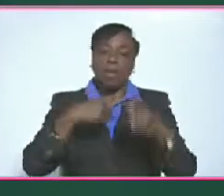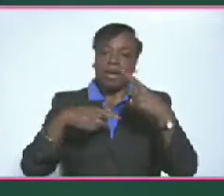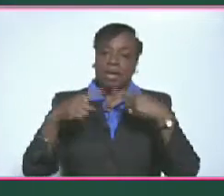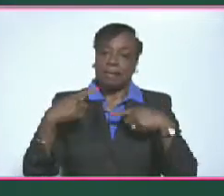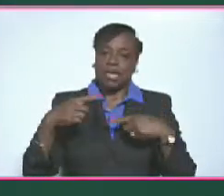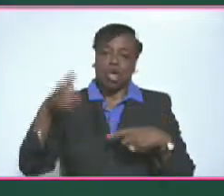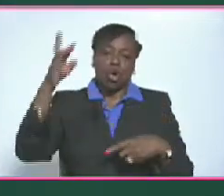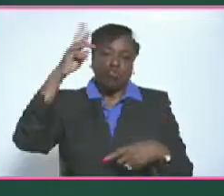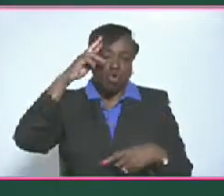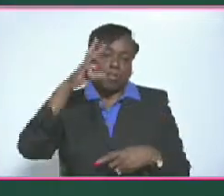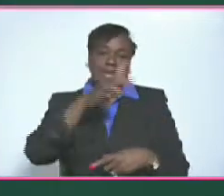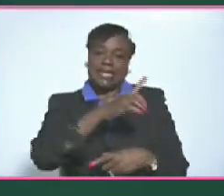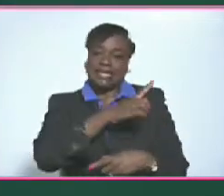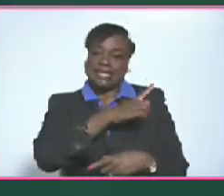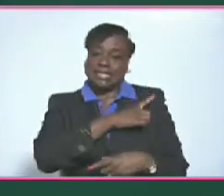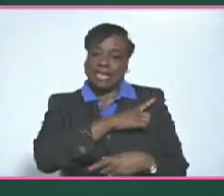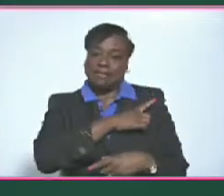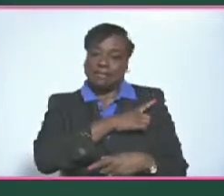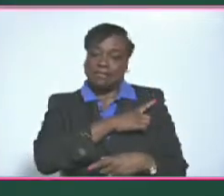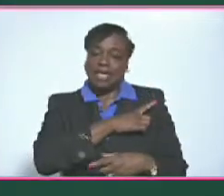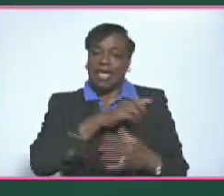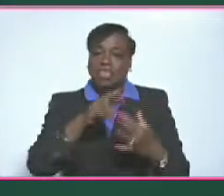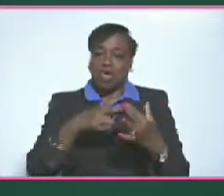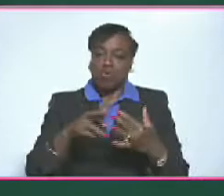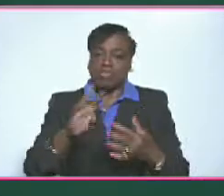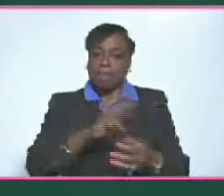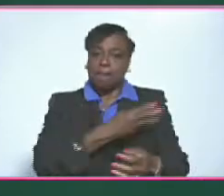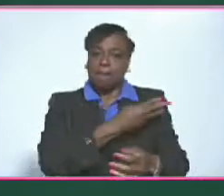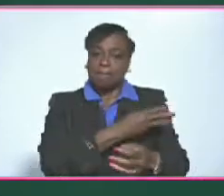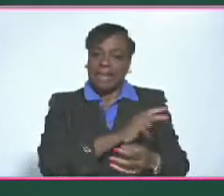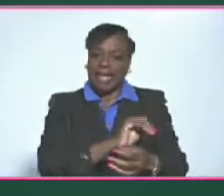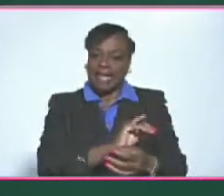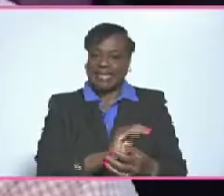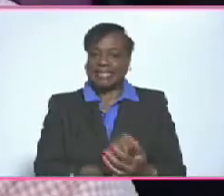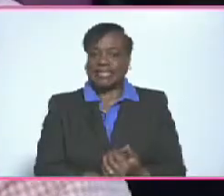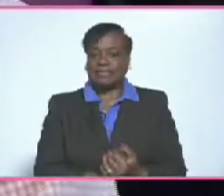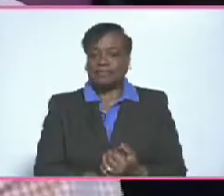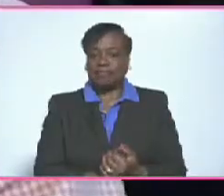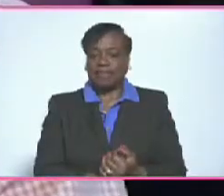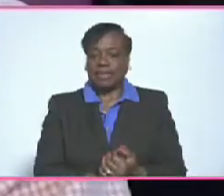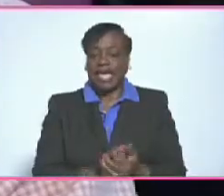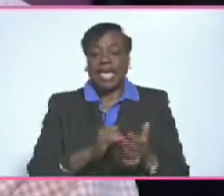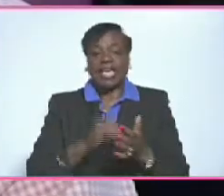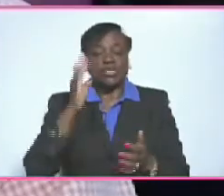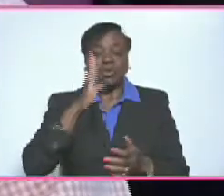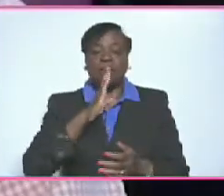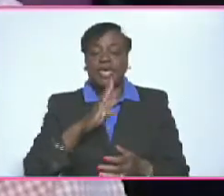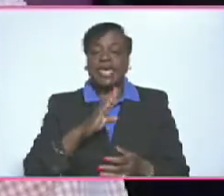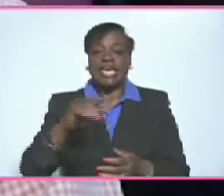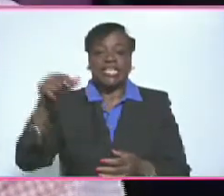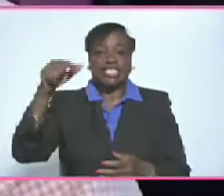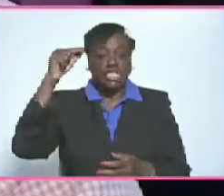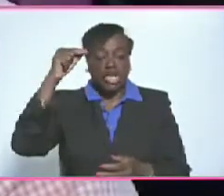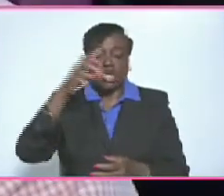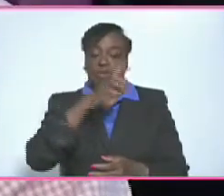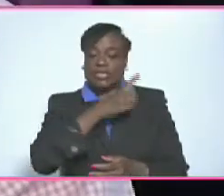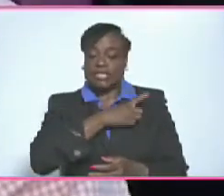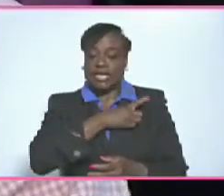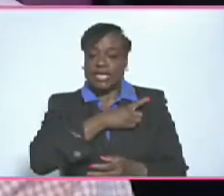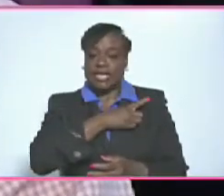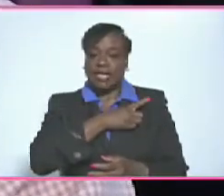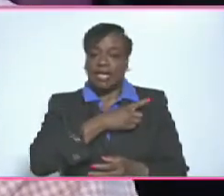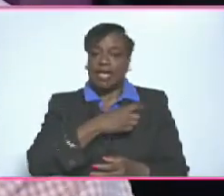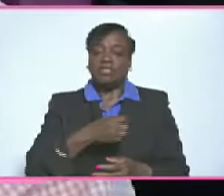Ruben Delavo just a few minutes ago, and he shares with us what you should expect. It's going to be JNOD. I think they have a gospel night, which is going to be